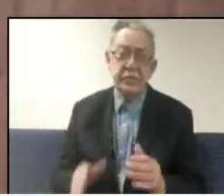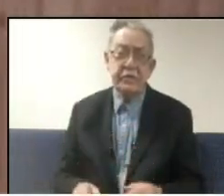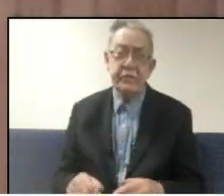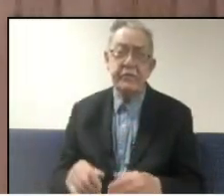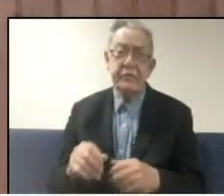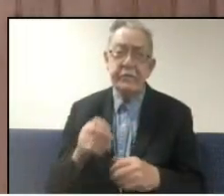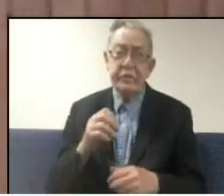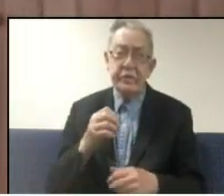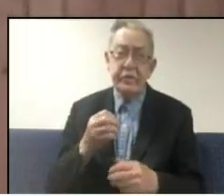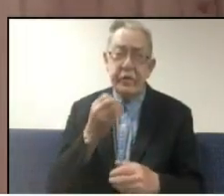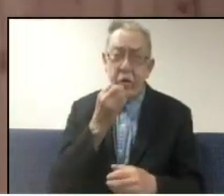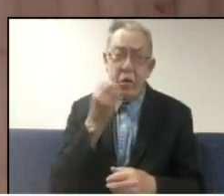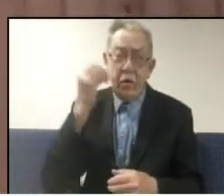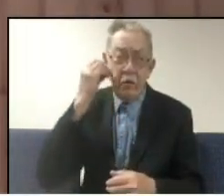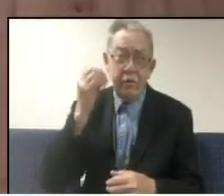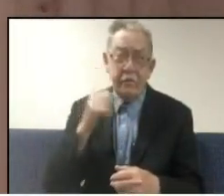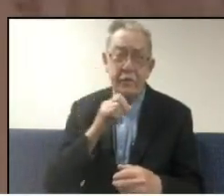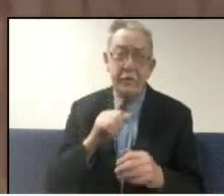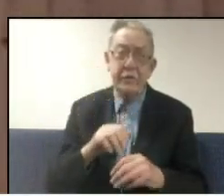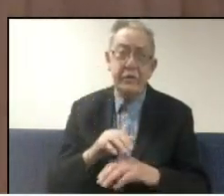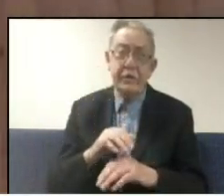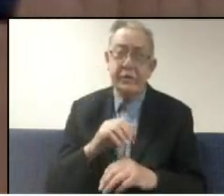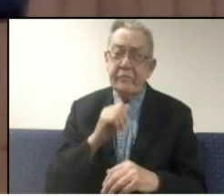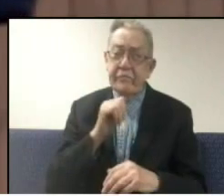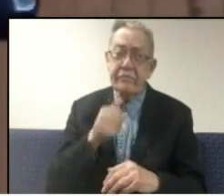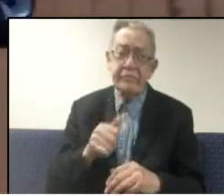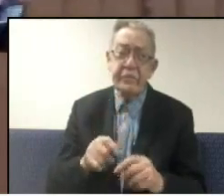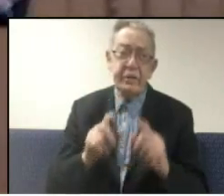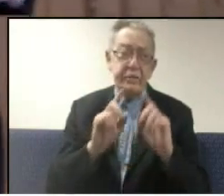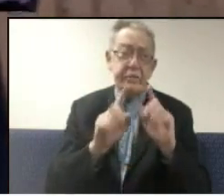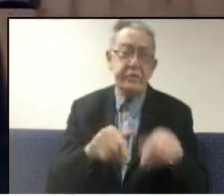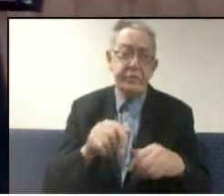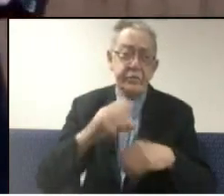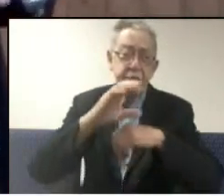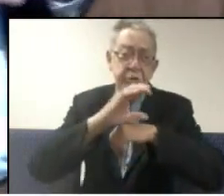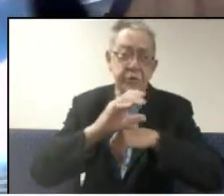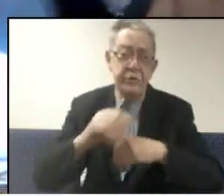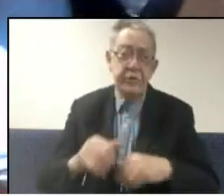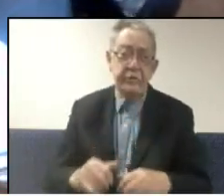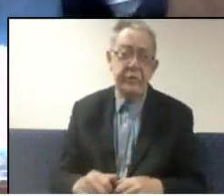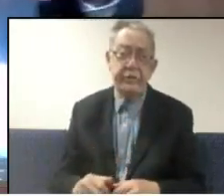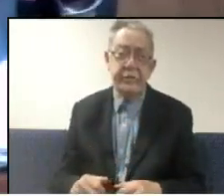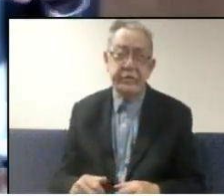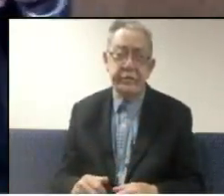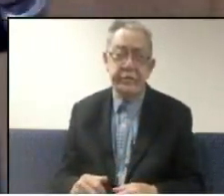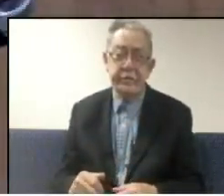church when I was raised. I went to some Bible schools if my